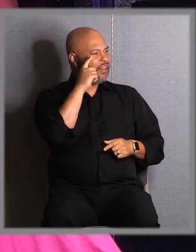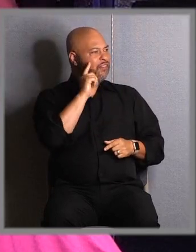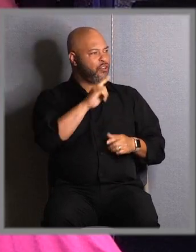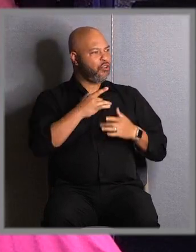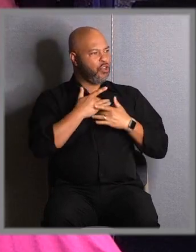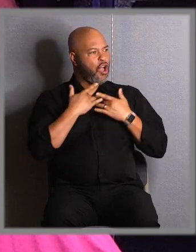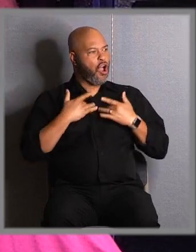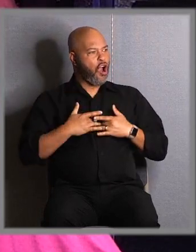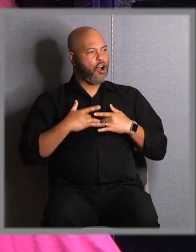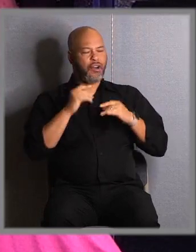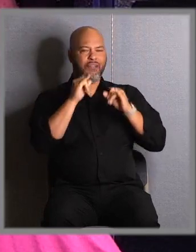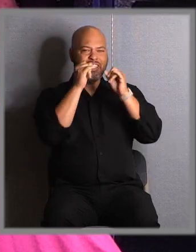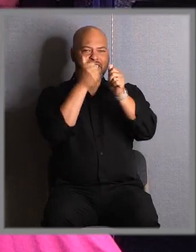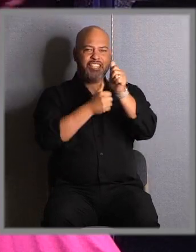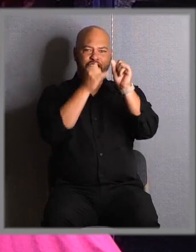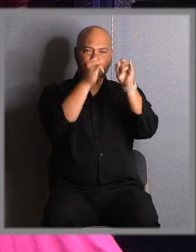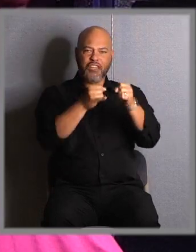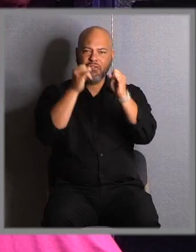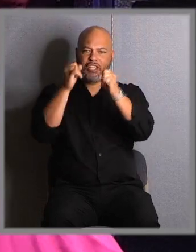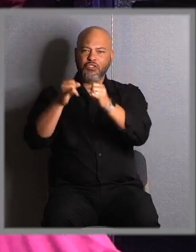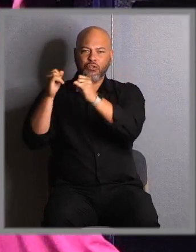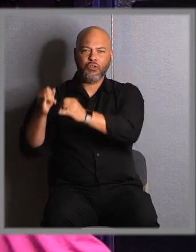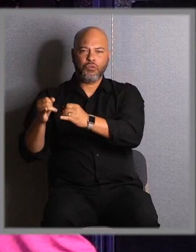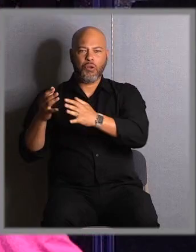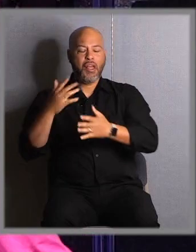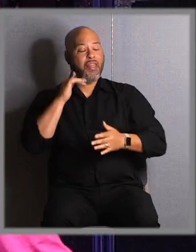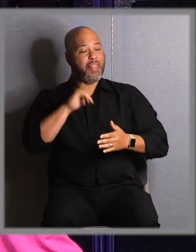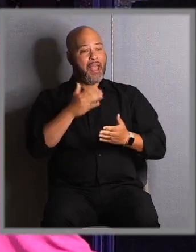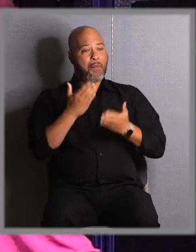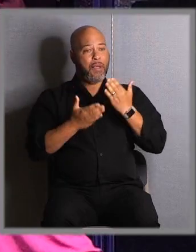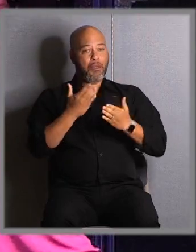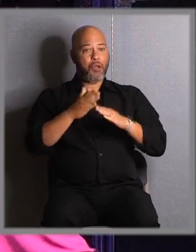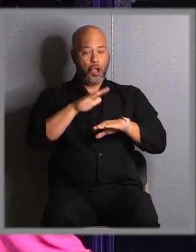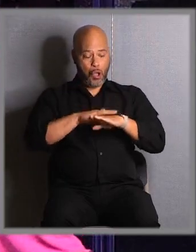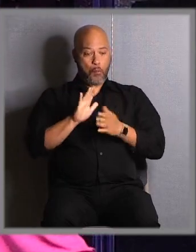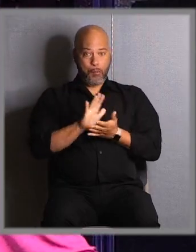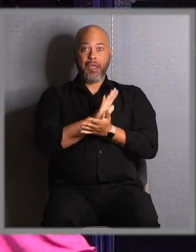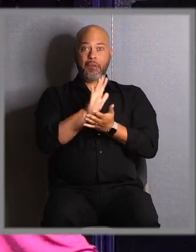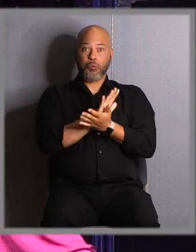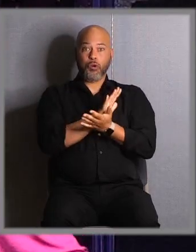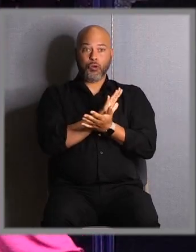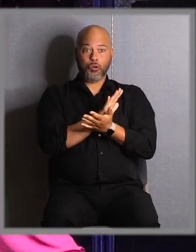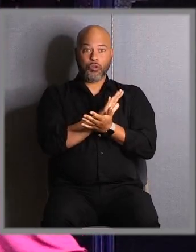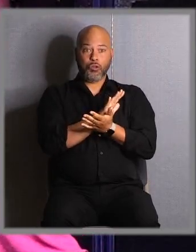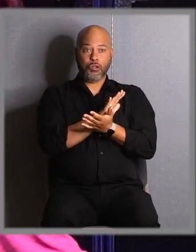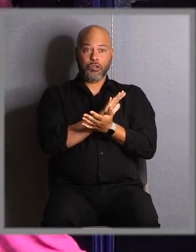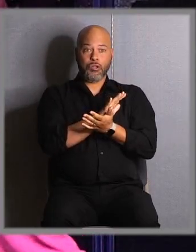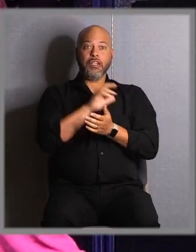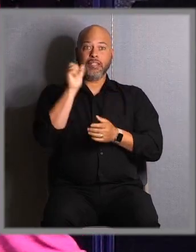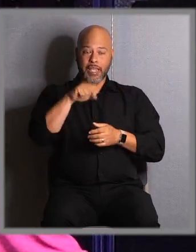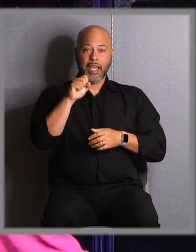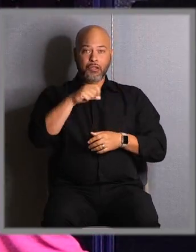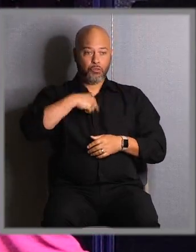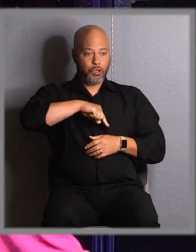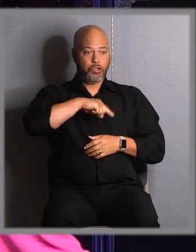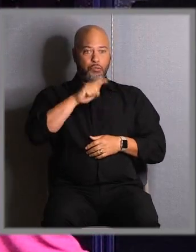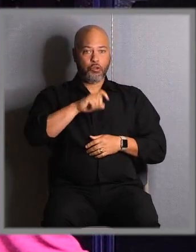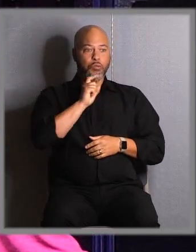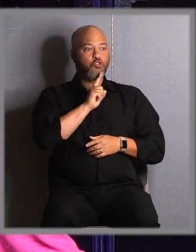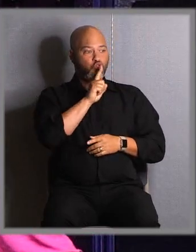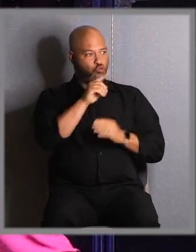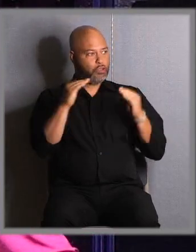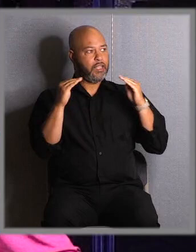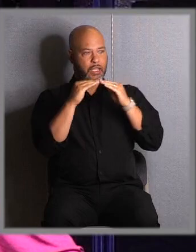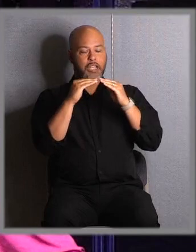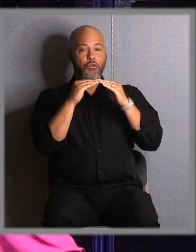an individual. Even though that may be on paper, I guess that we're supposed to be treated equally if